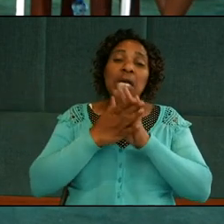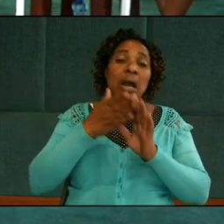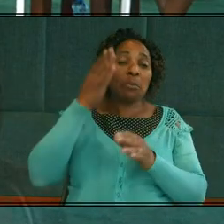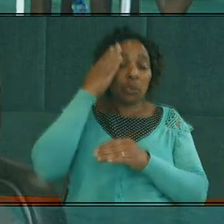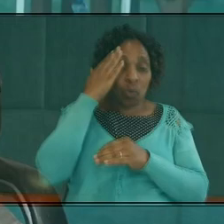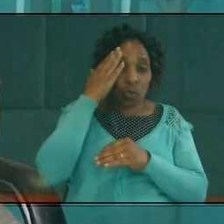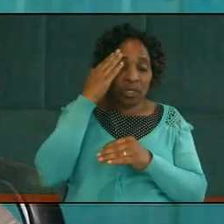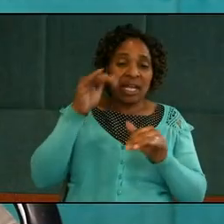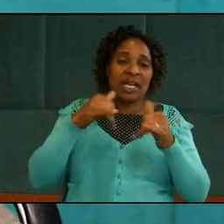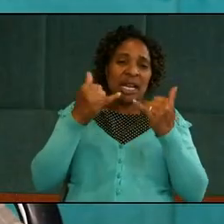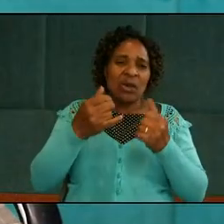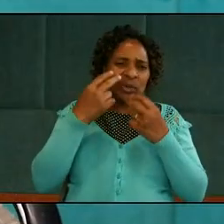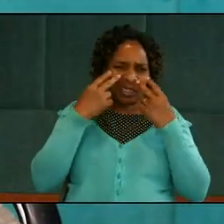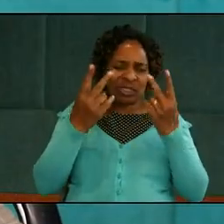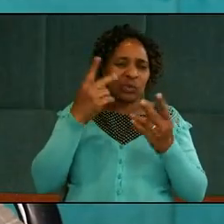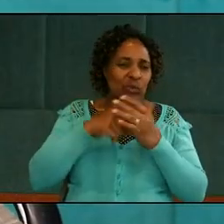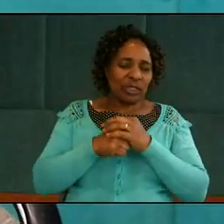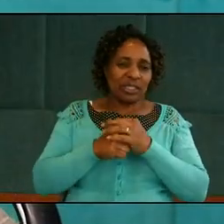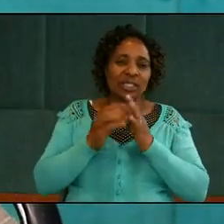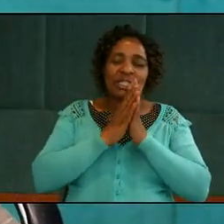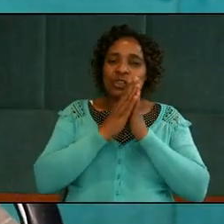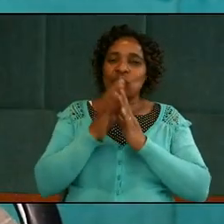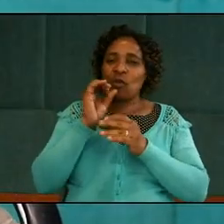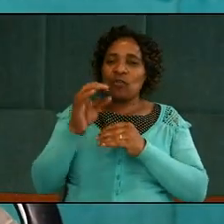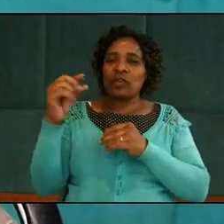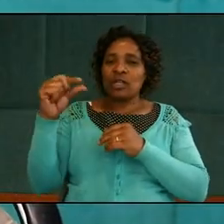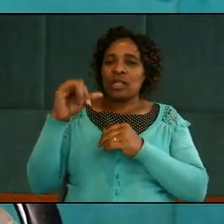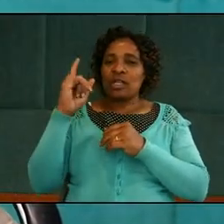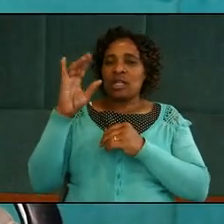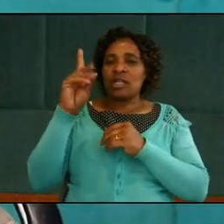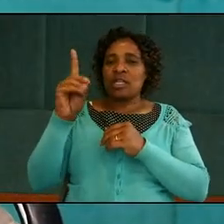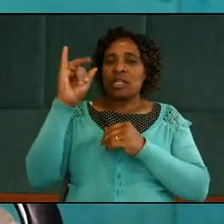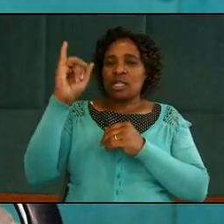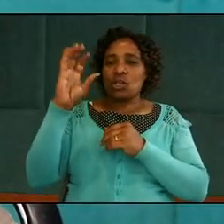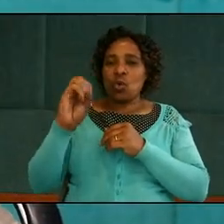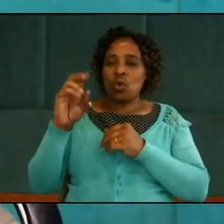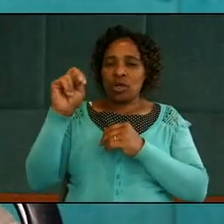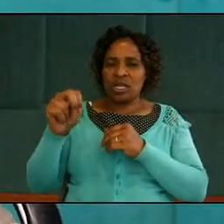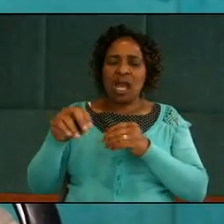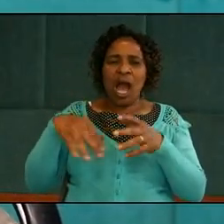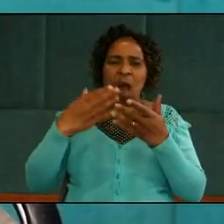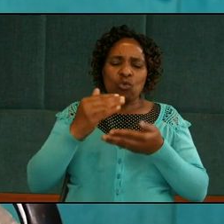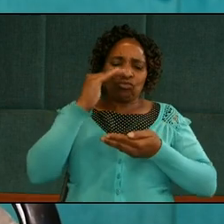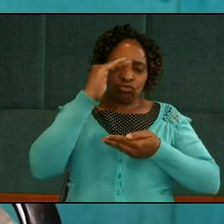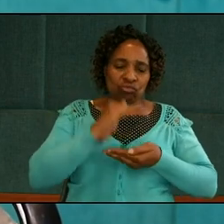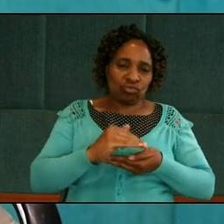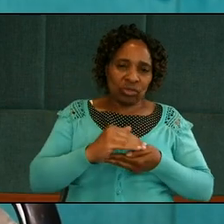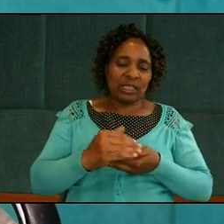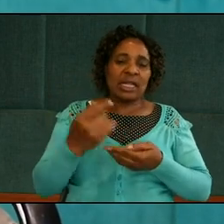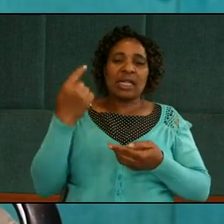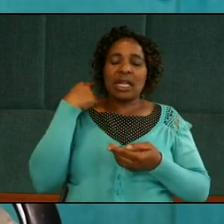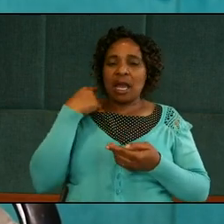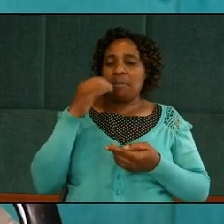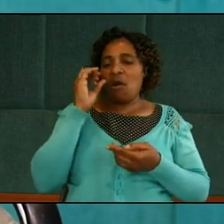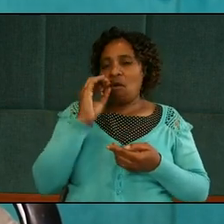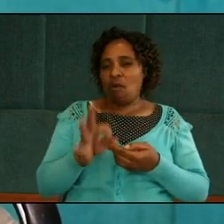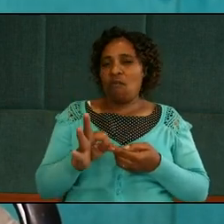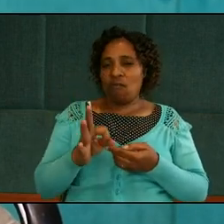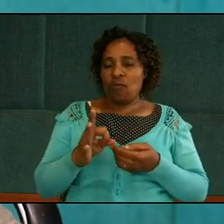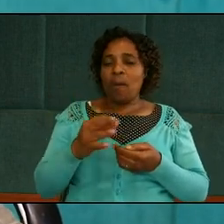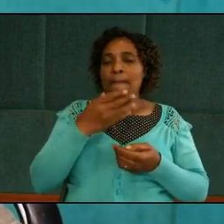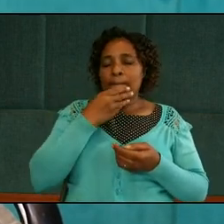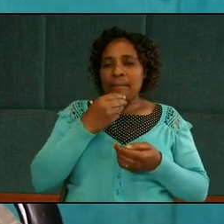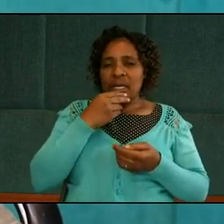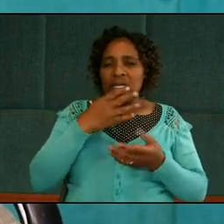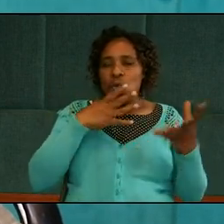Mm-hmm. Now, we can see this in the story of Gideon, how he reduced the number of